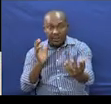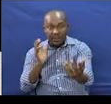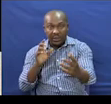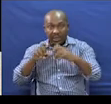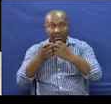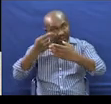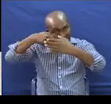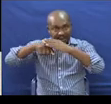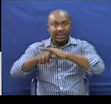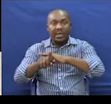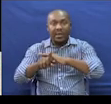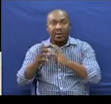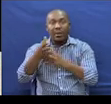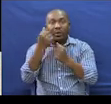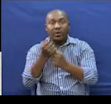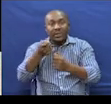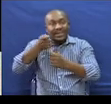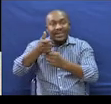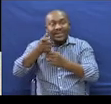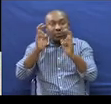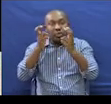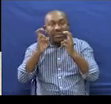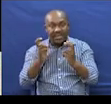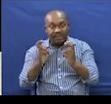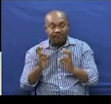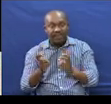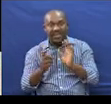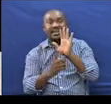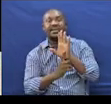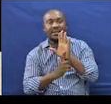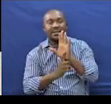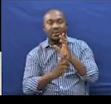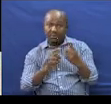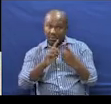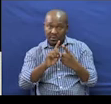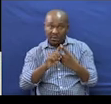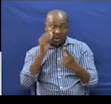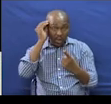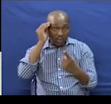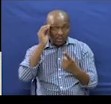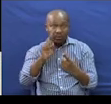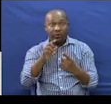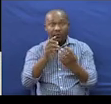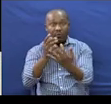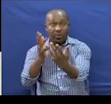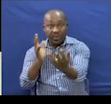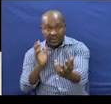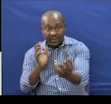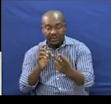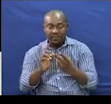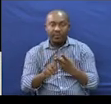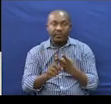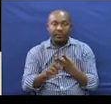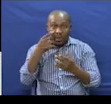subtopics, which is very important to understand. I said number 1 is the concept of populations, and within